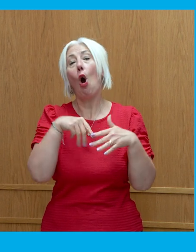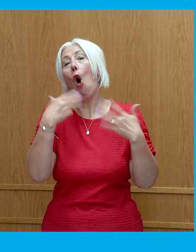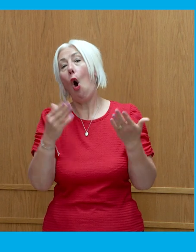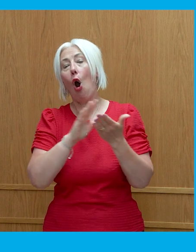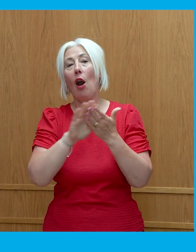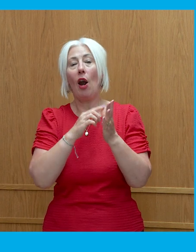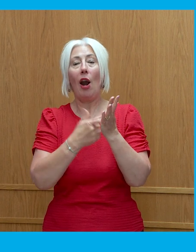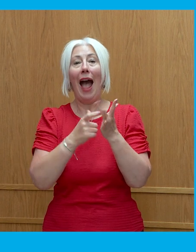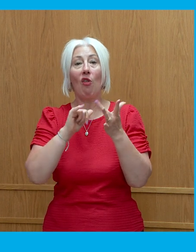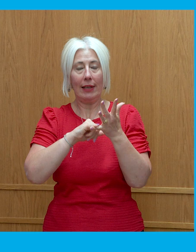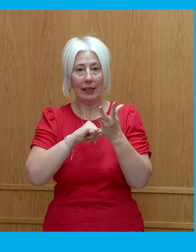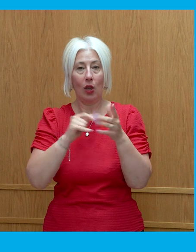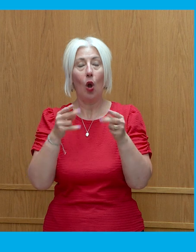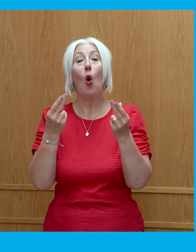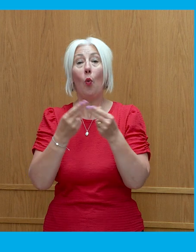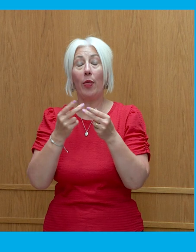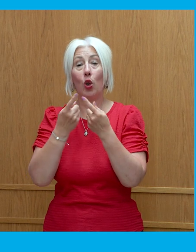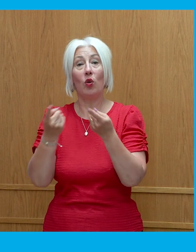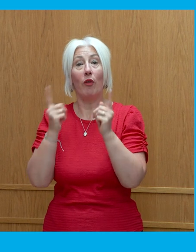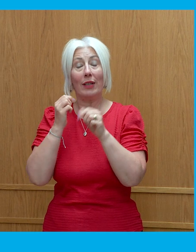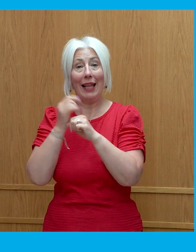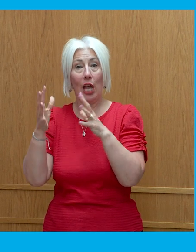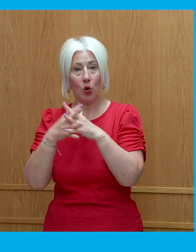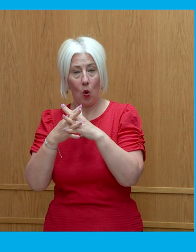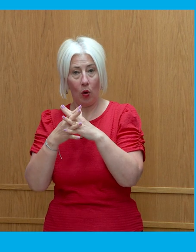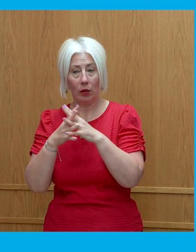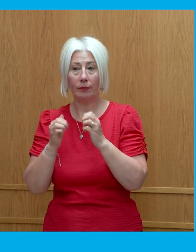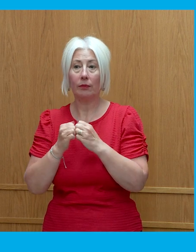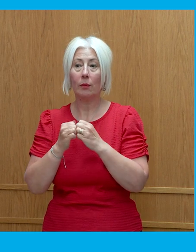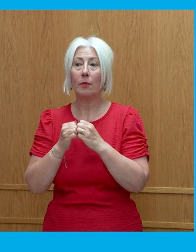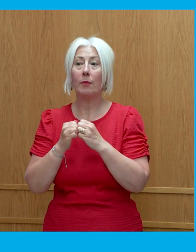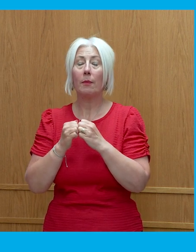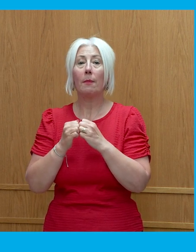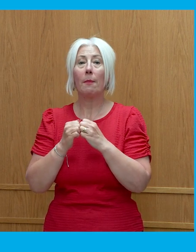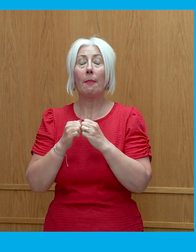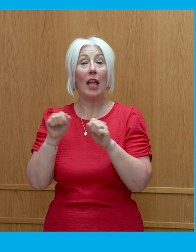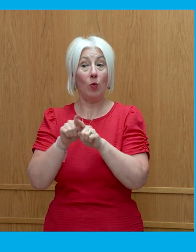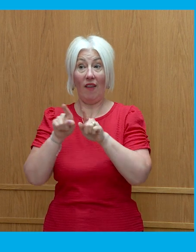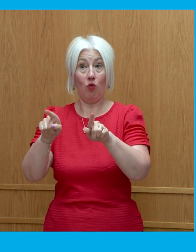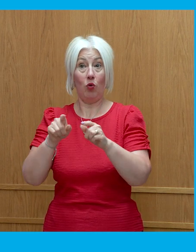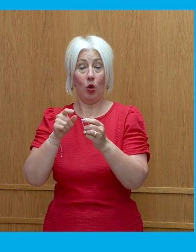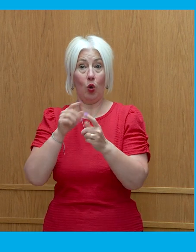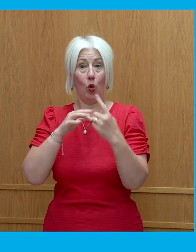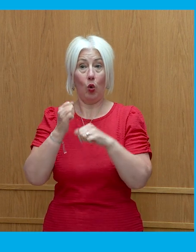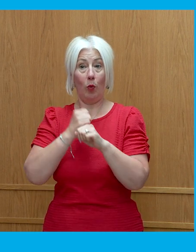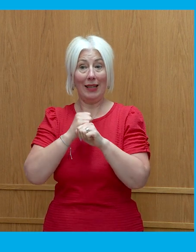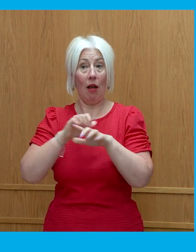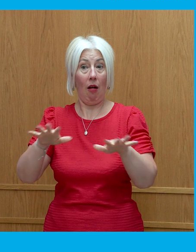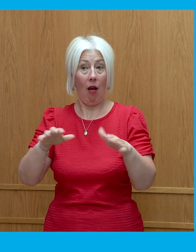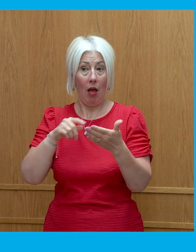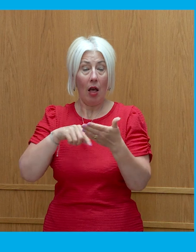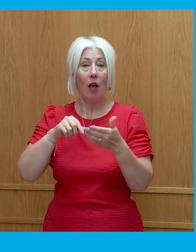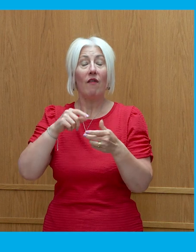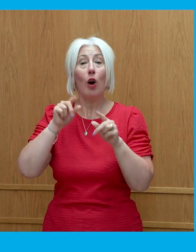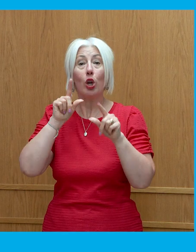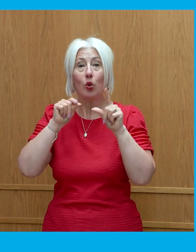we're also asking if you are able to or willing to do pop things up on social media. Our Twitter